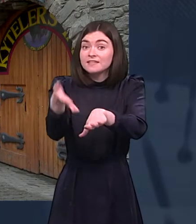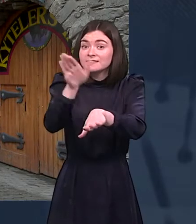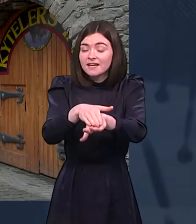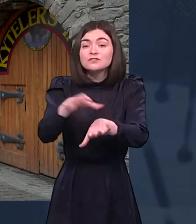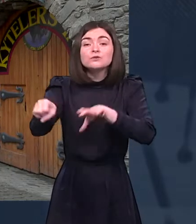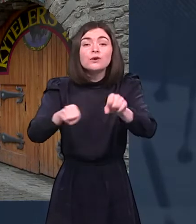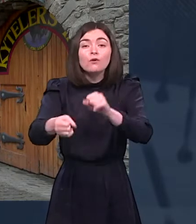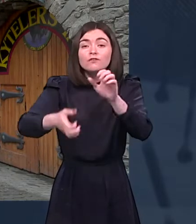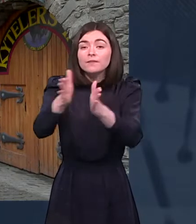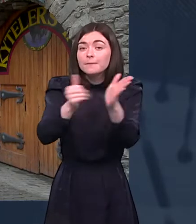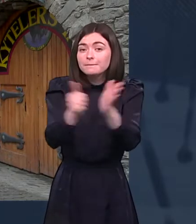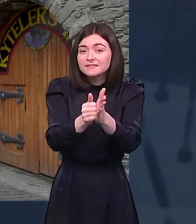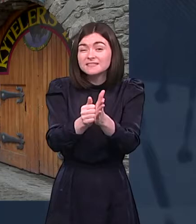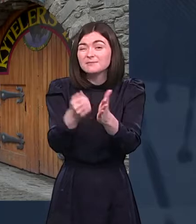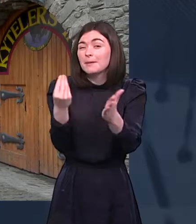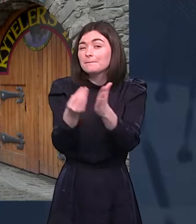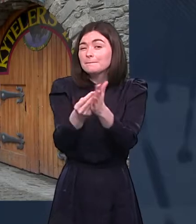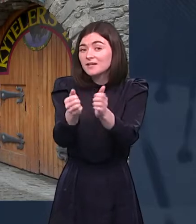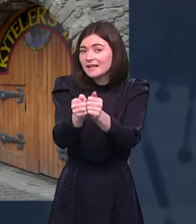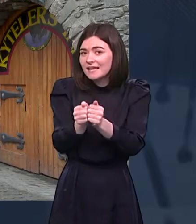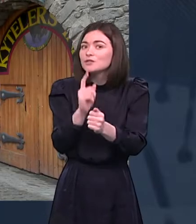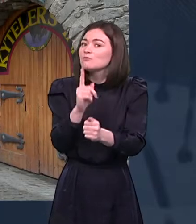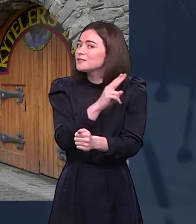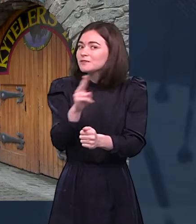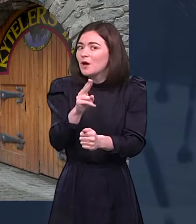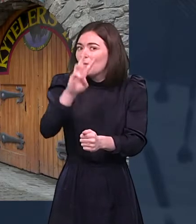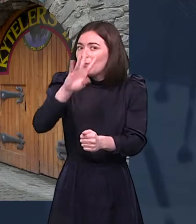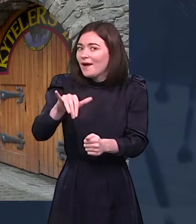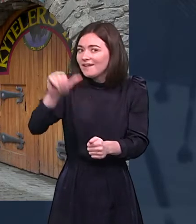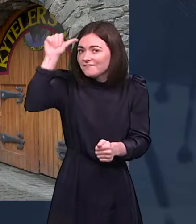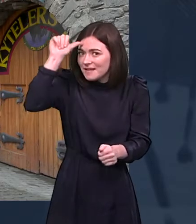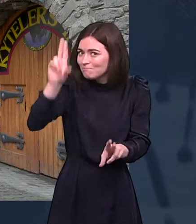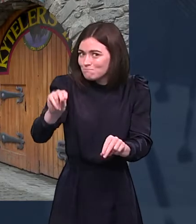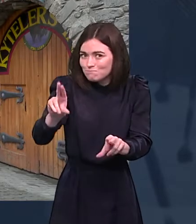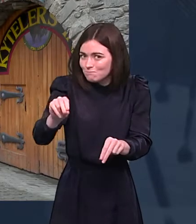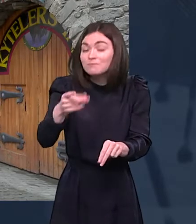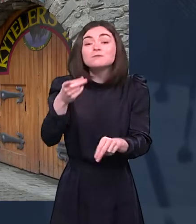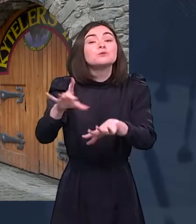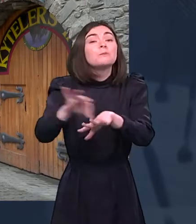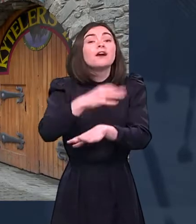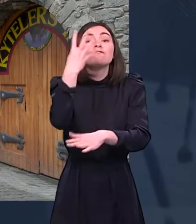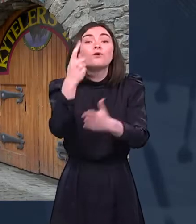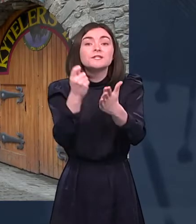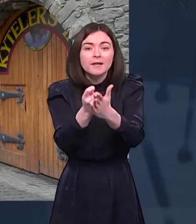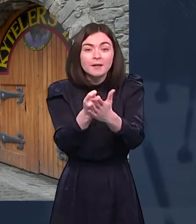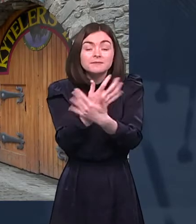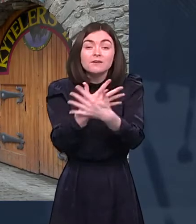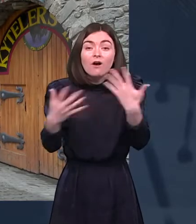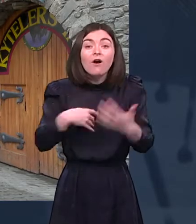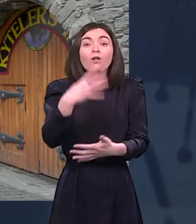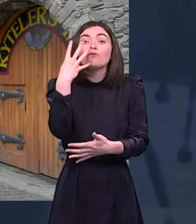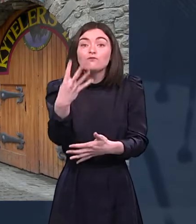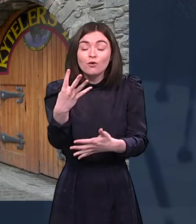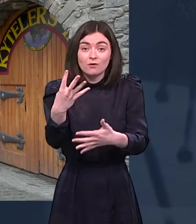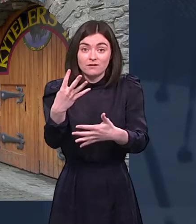family business as a local moneylender. But this is not why Alice became famous. Alice was married 4 times and all 4